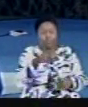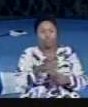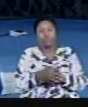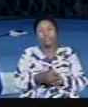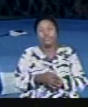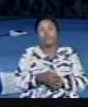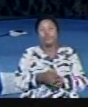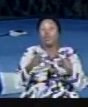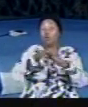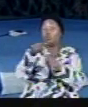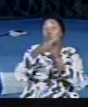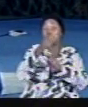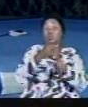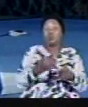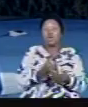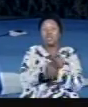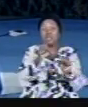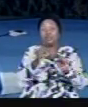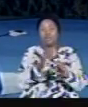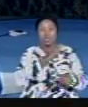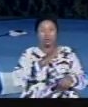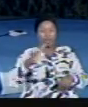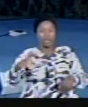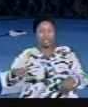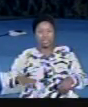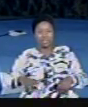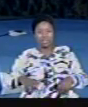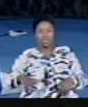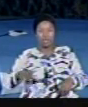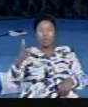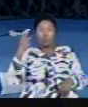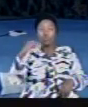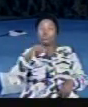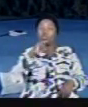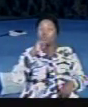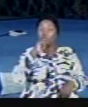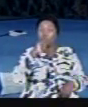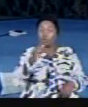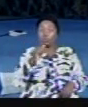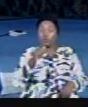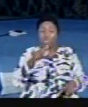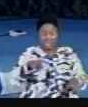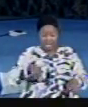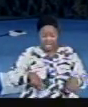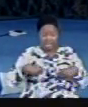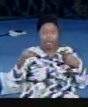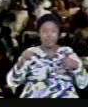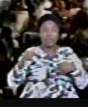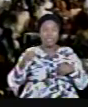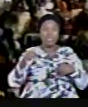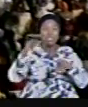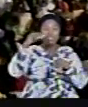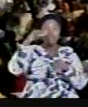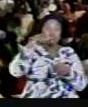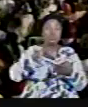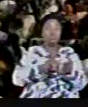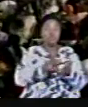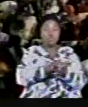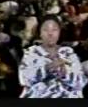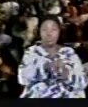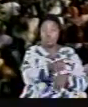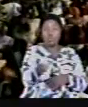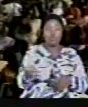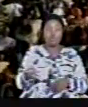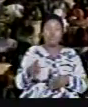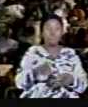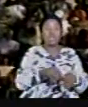were saved, Christ was not dwelling inside those apostles, but